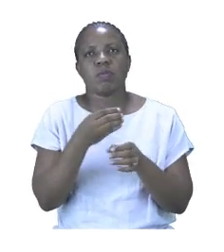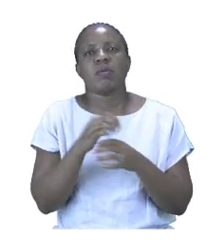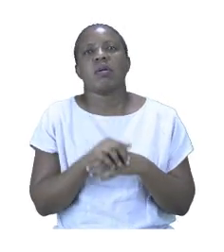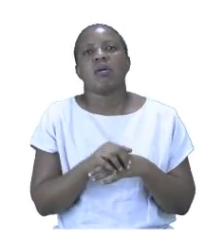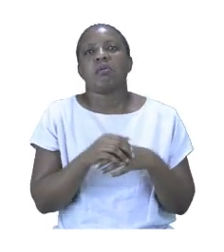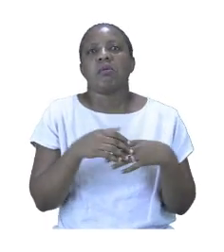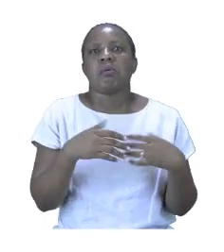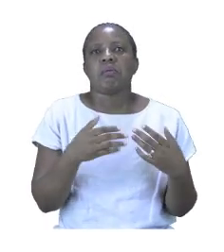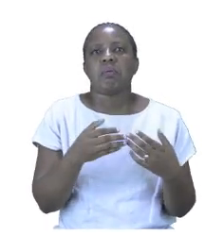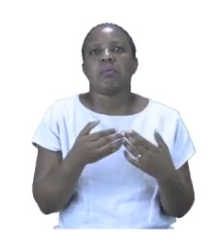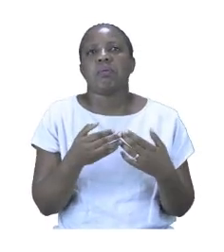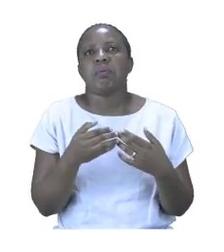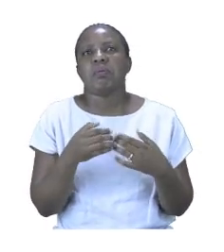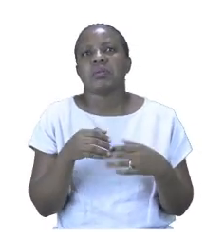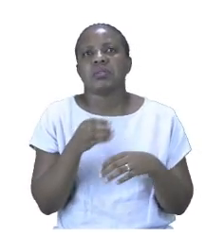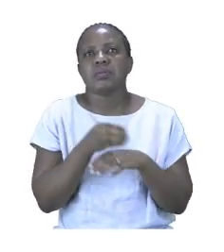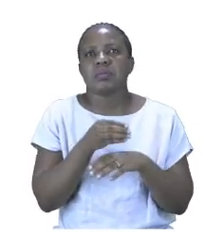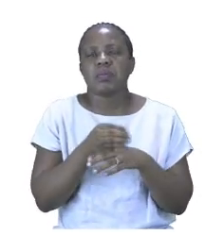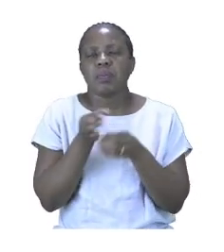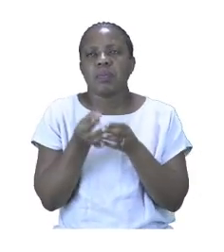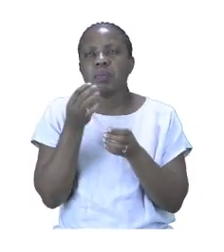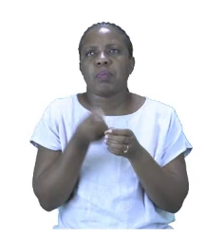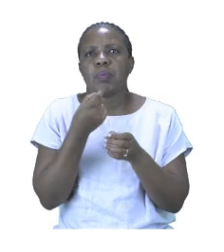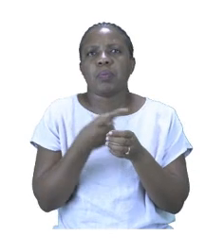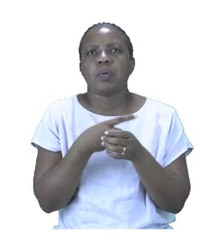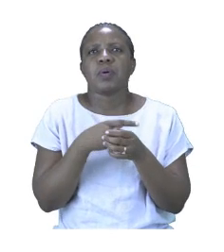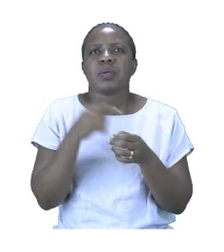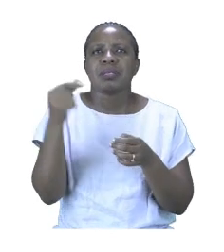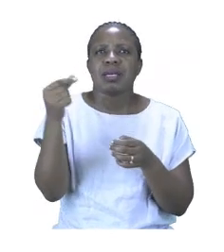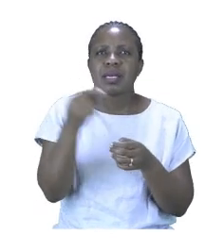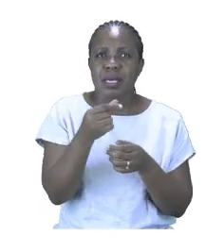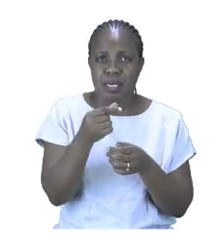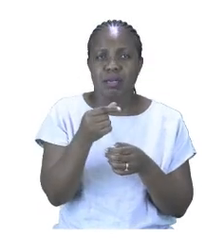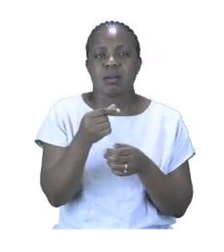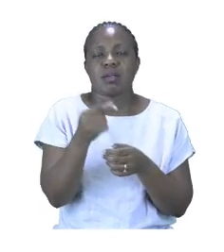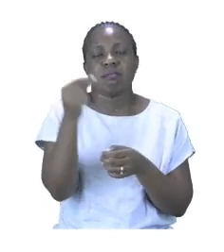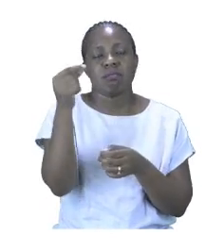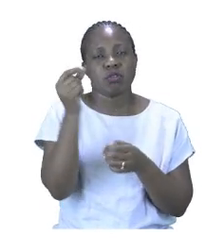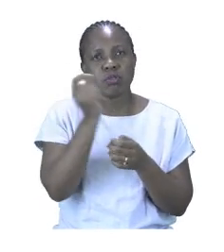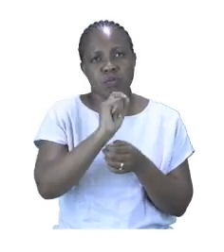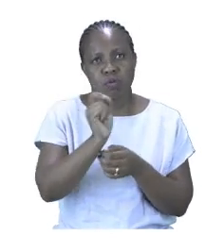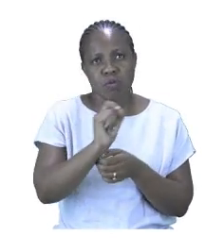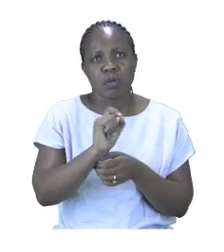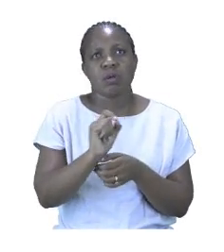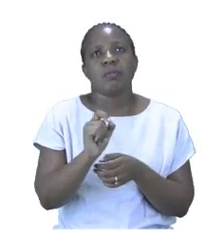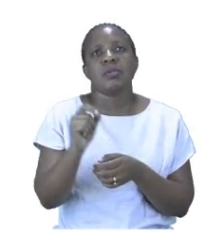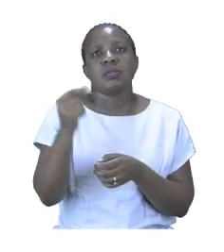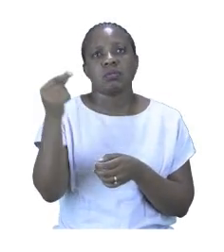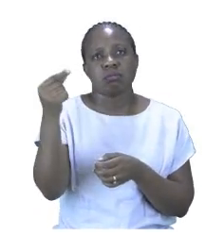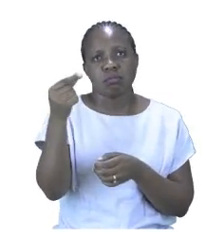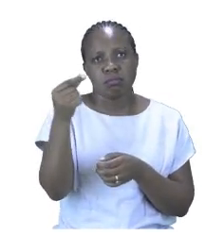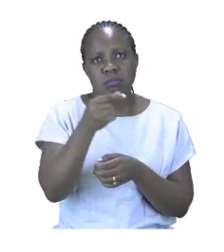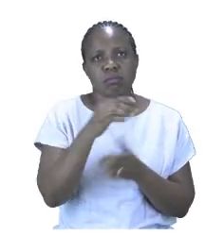If you said grams, well done! It would be put in kilograms because